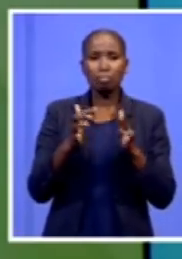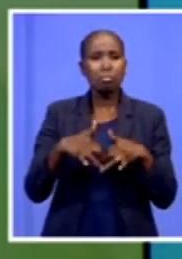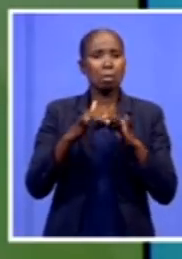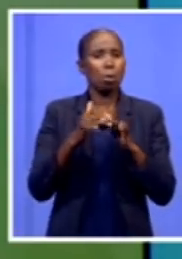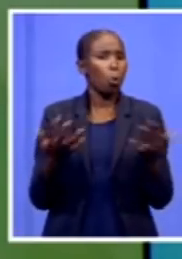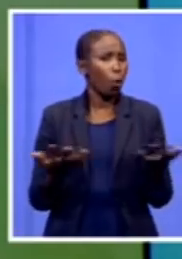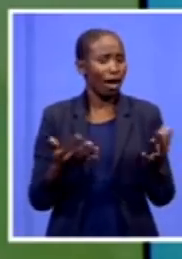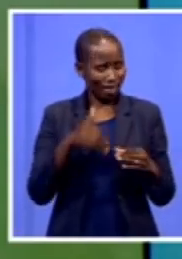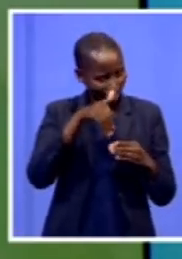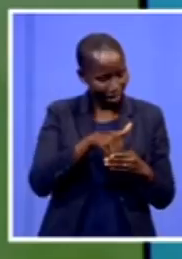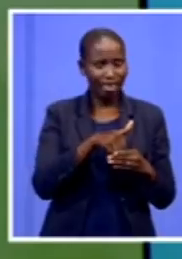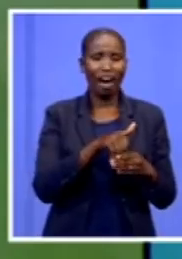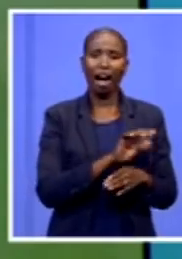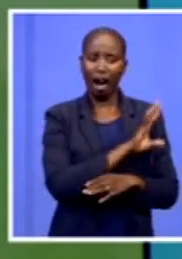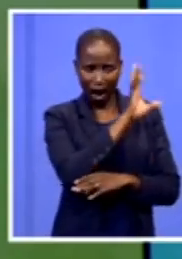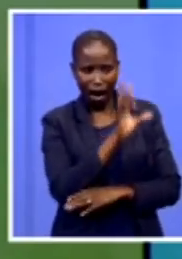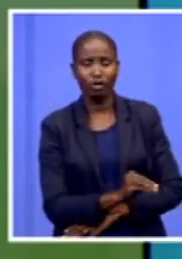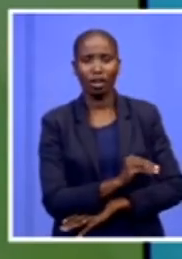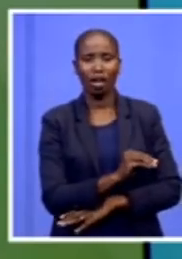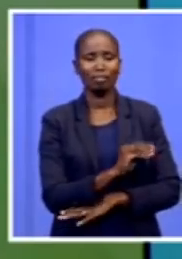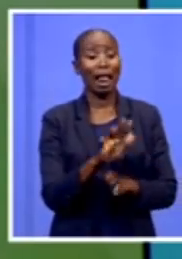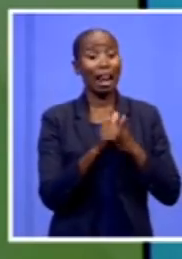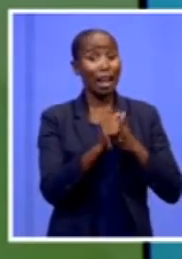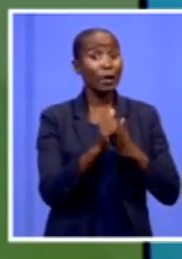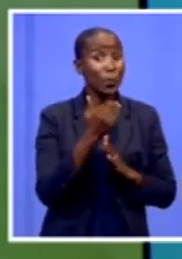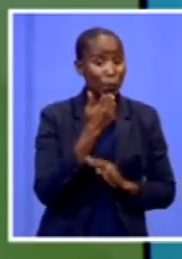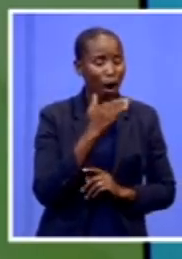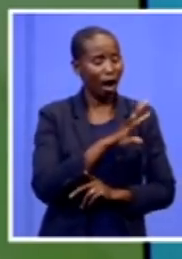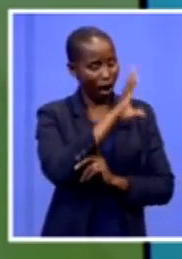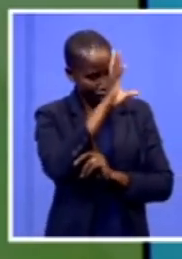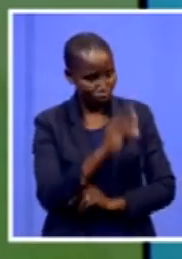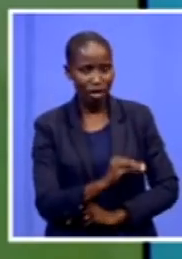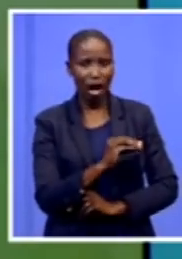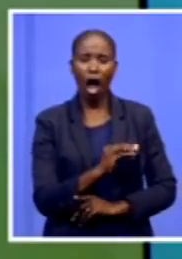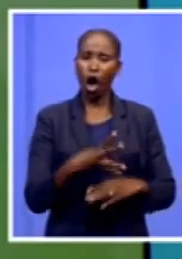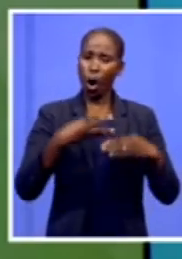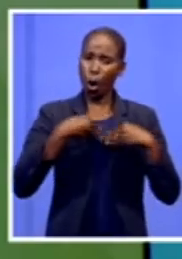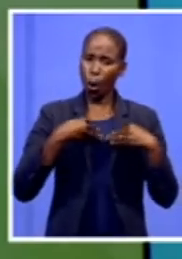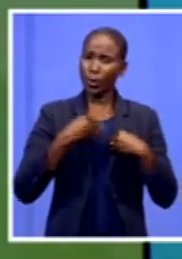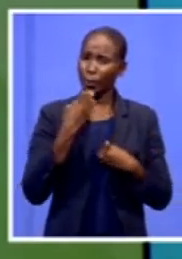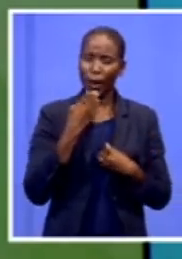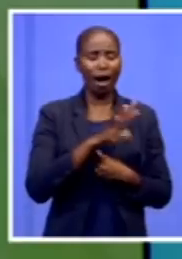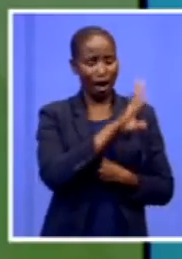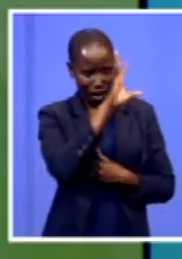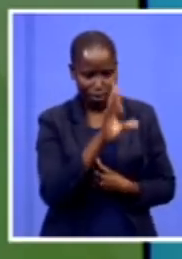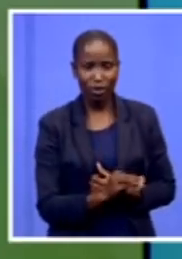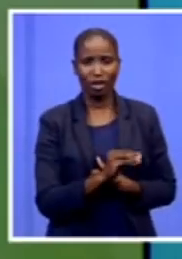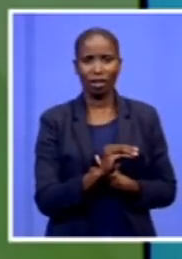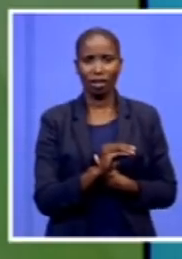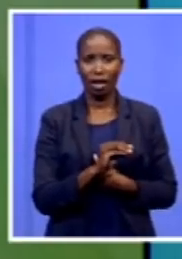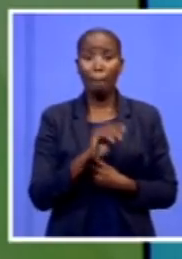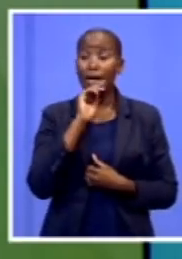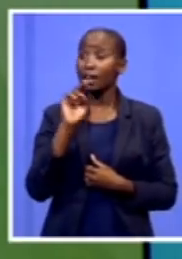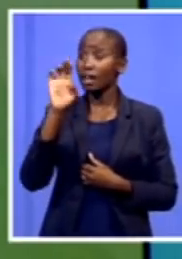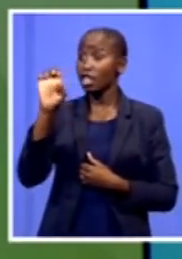led by Africa, and owned by Africa, with the support of Team Europe. And indeed,